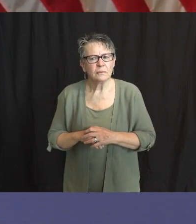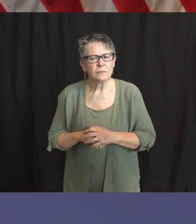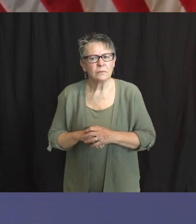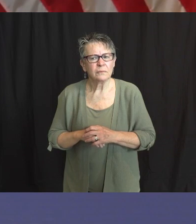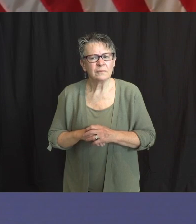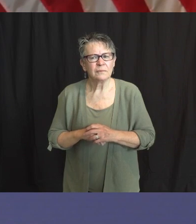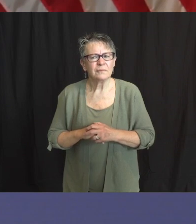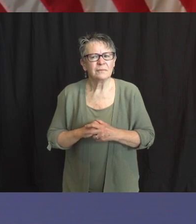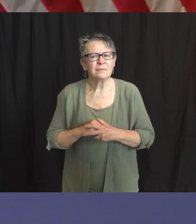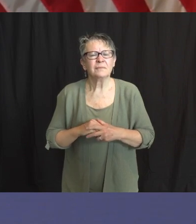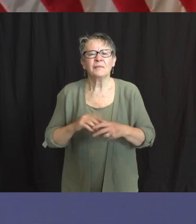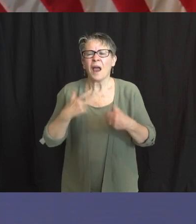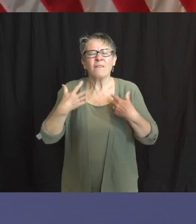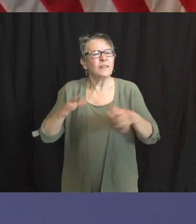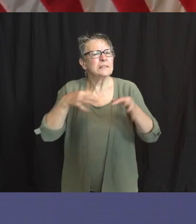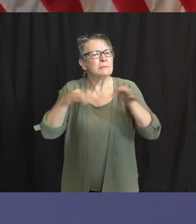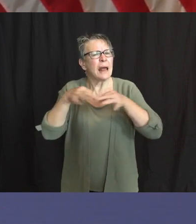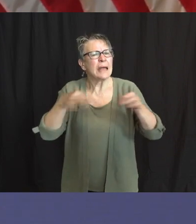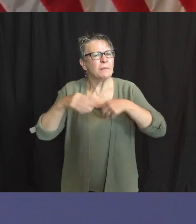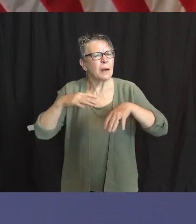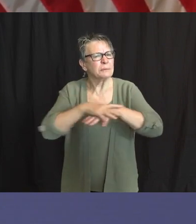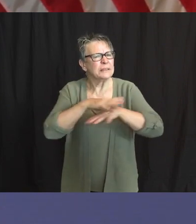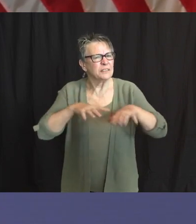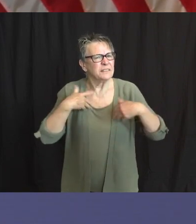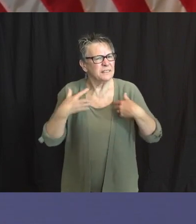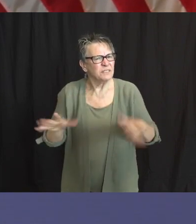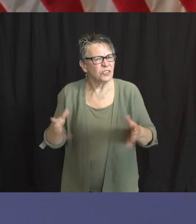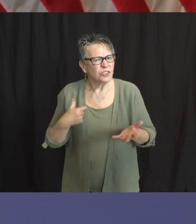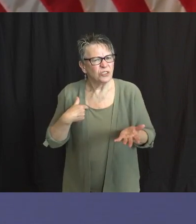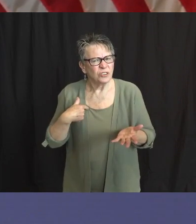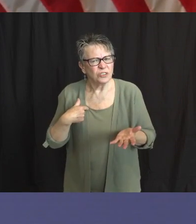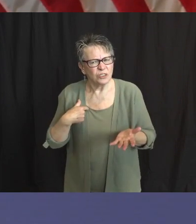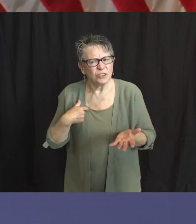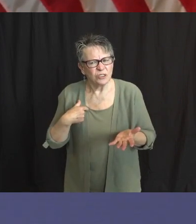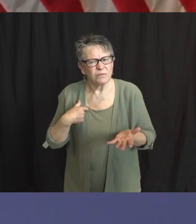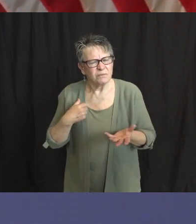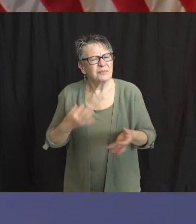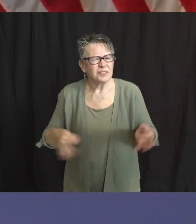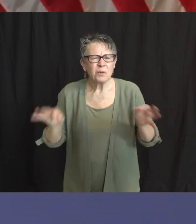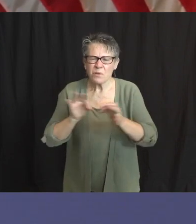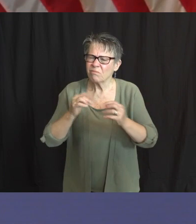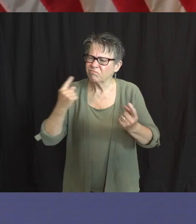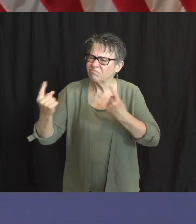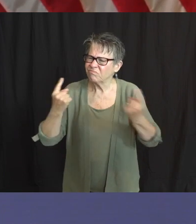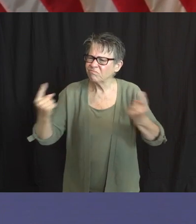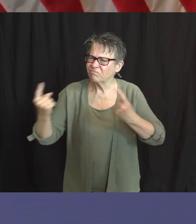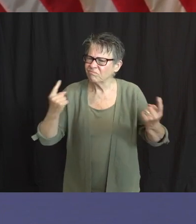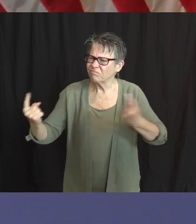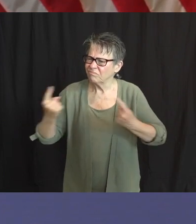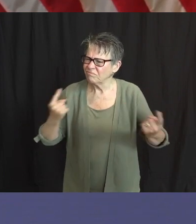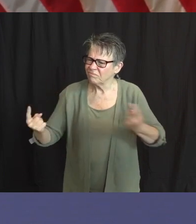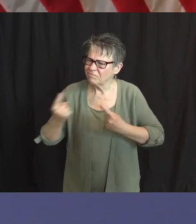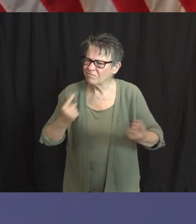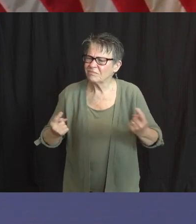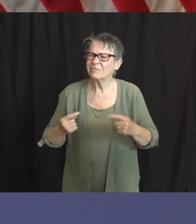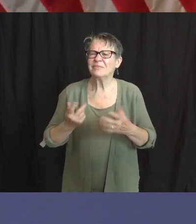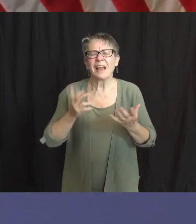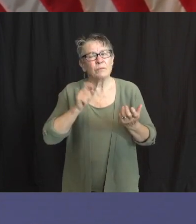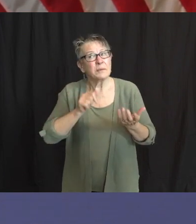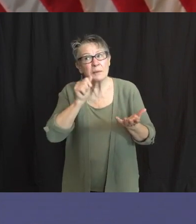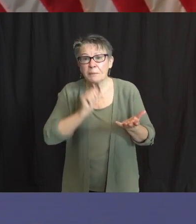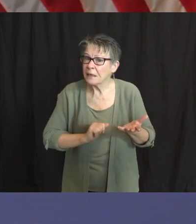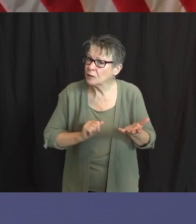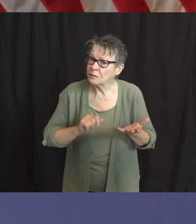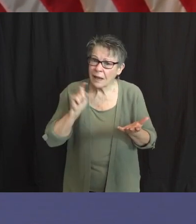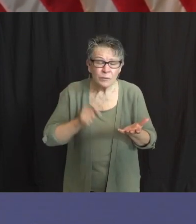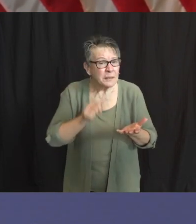is obviously social distancing, everybody being good to each other and cooperative and patient. But my big concern is lack